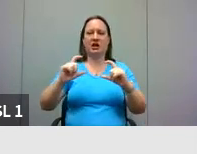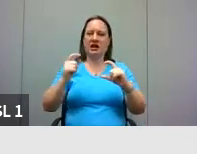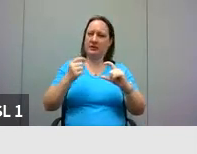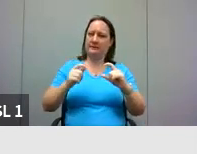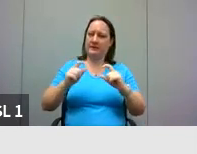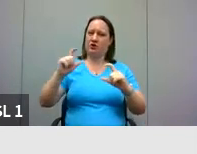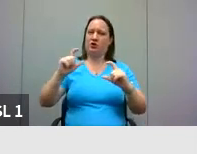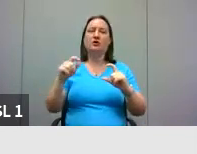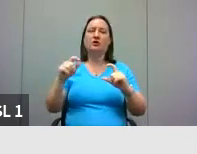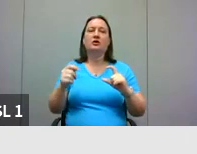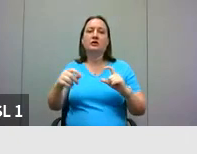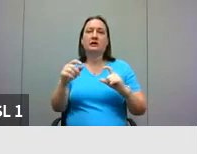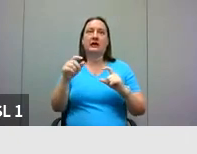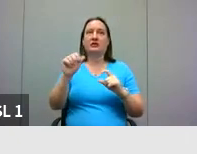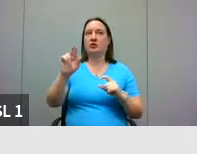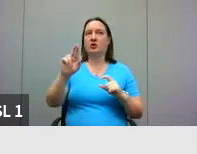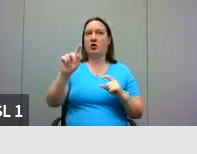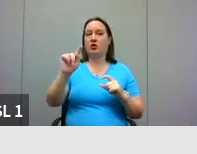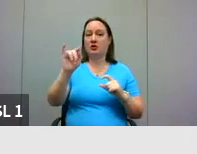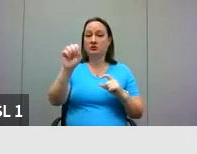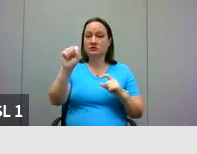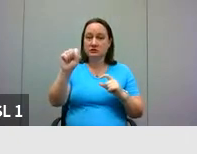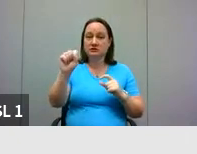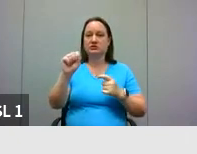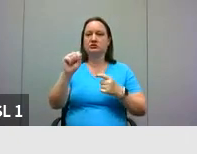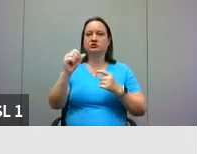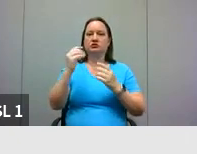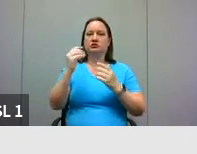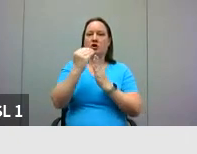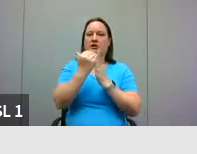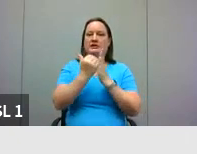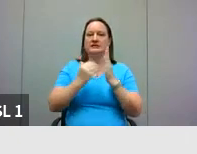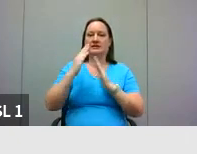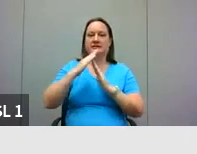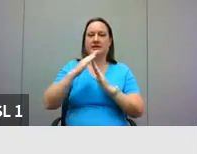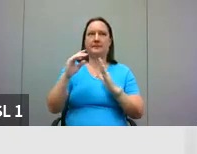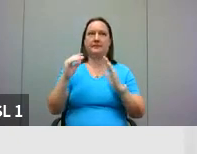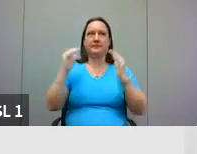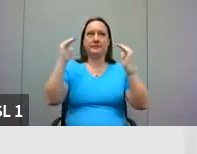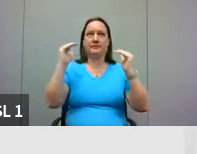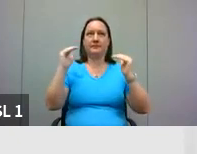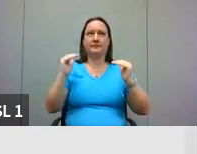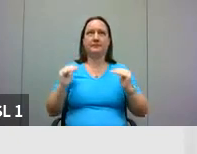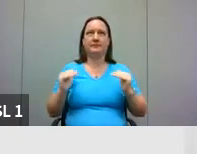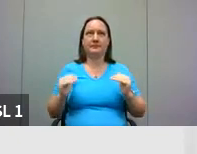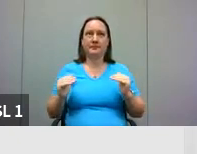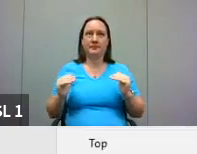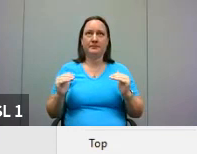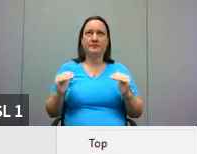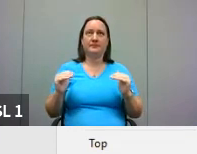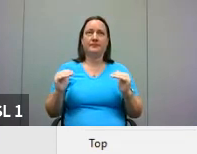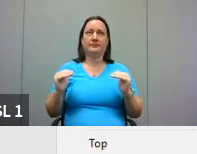the top. And if we go down,